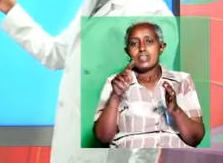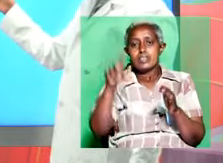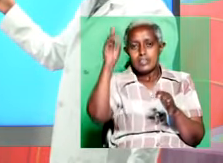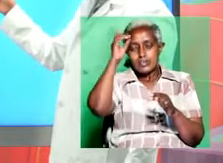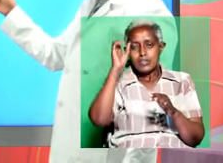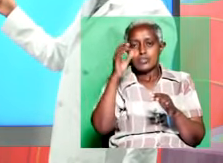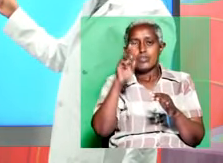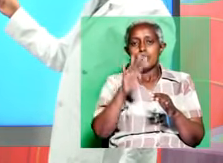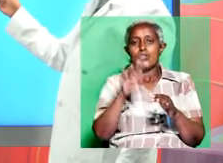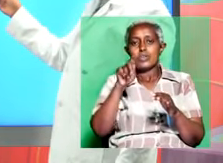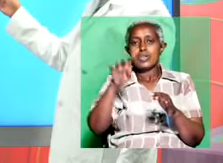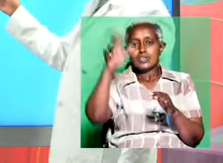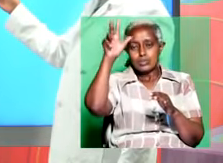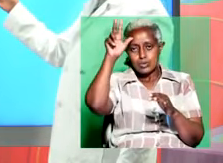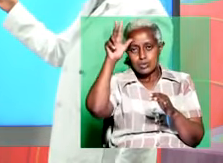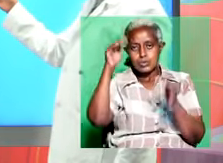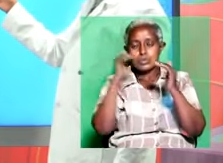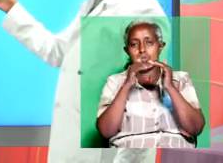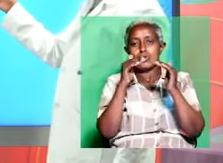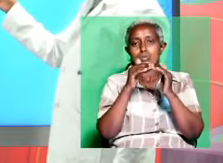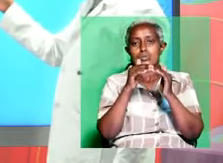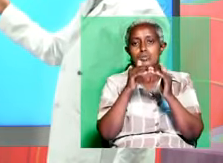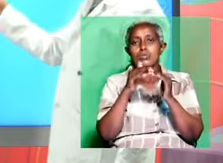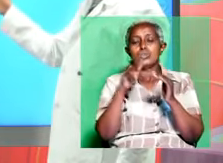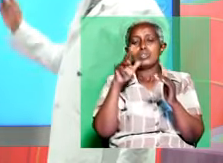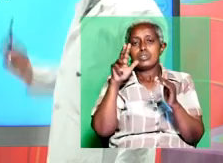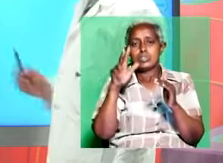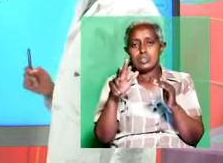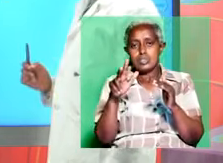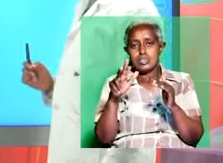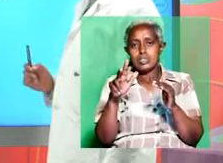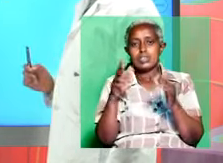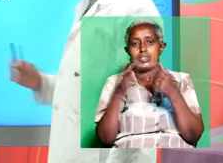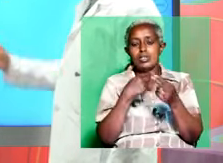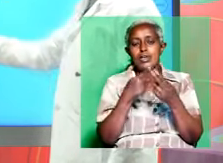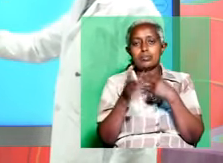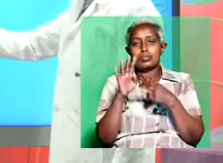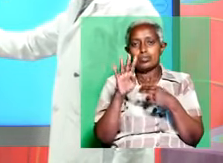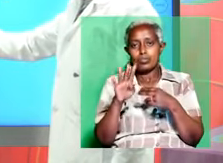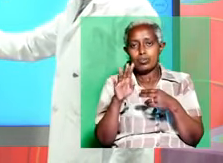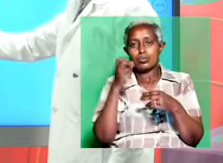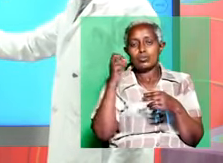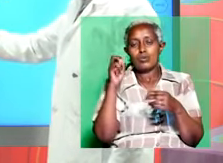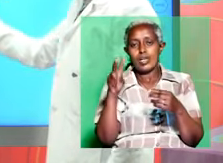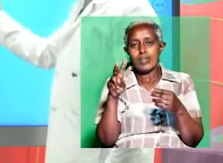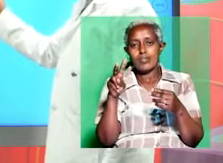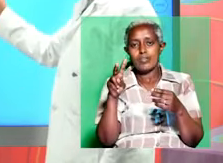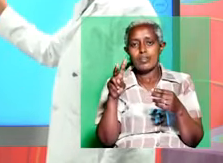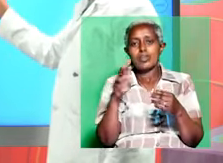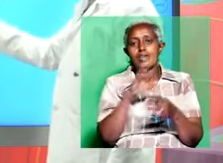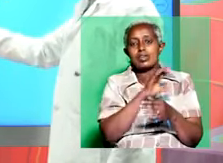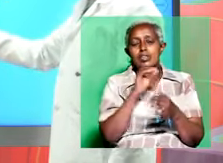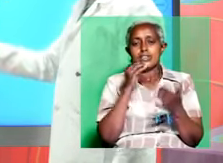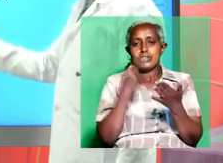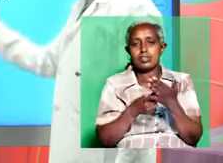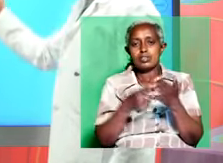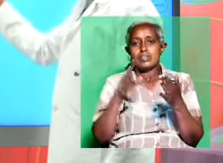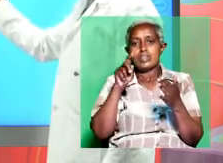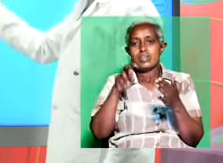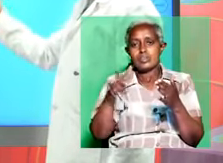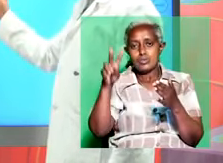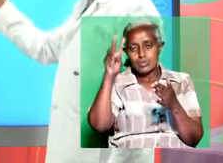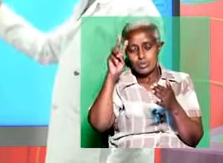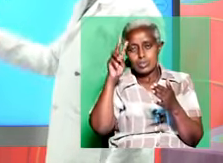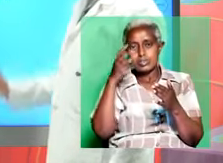of 4x cubed is equal to, it is just take 3 times 4, it is 12, and this is x squared.